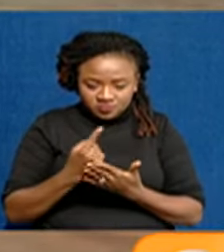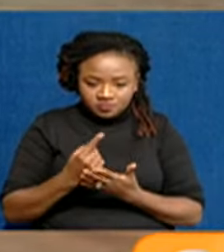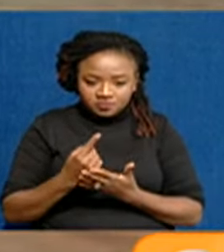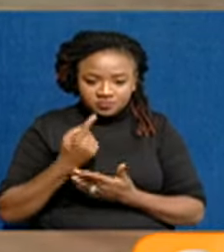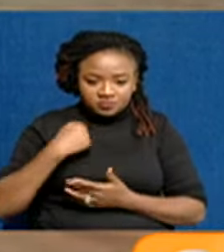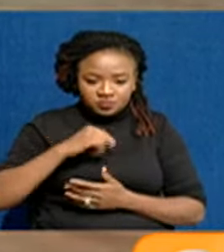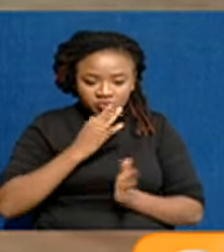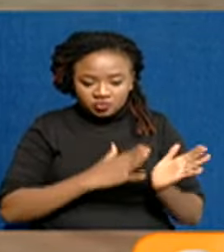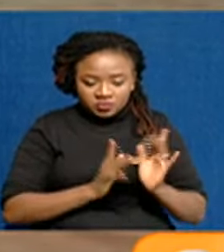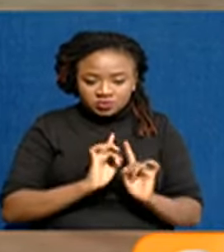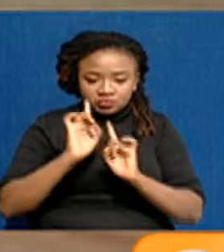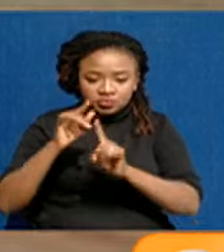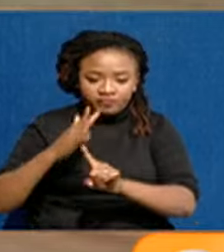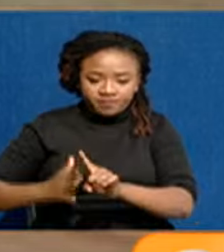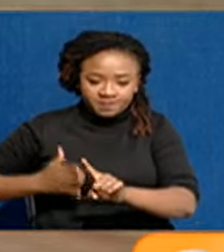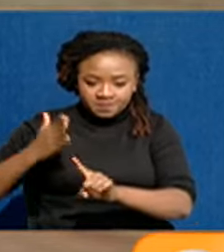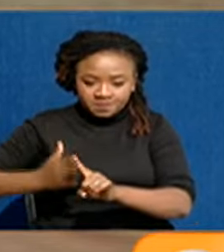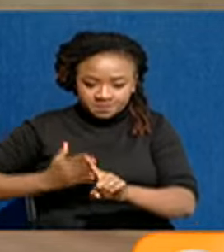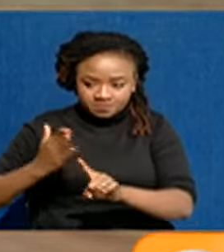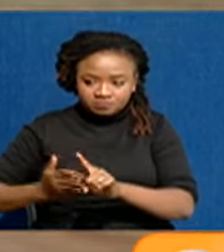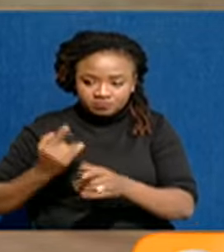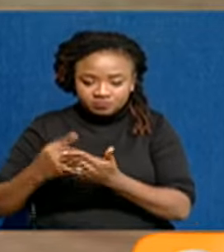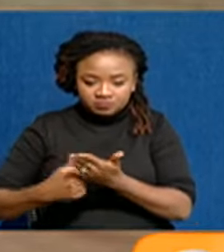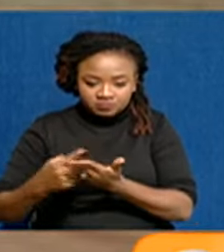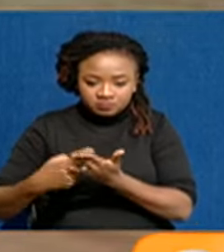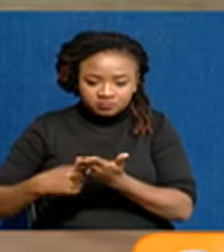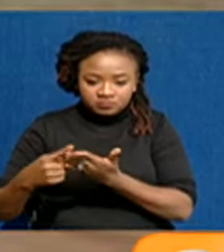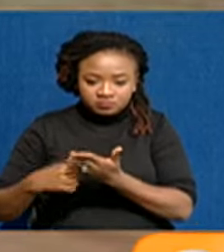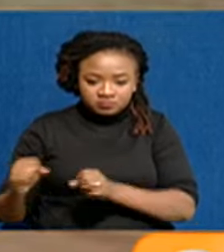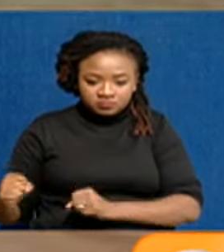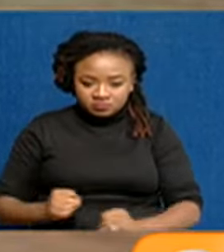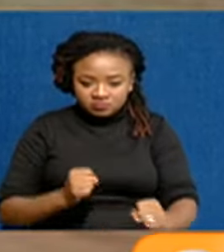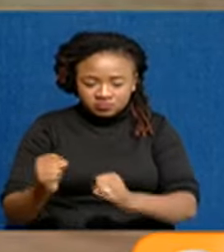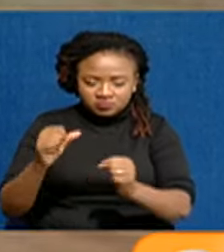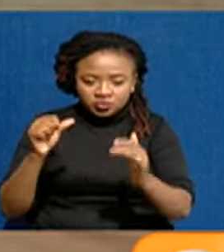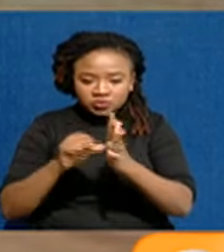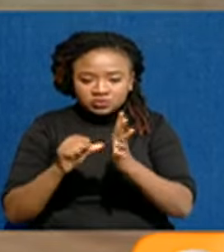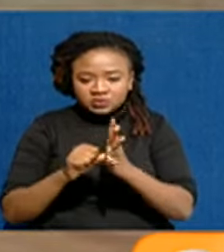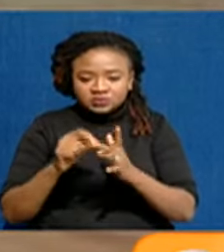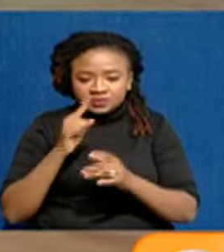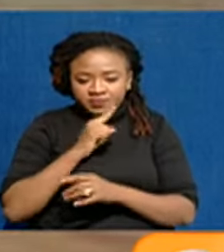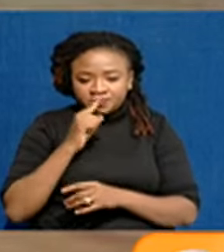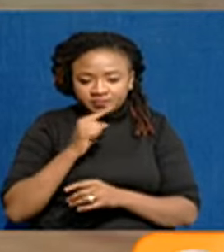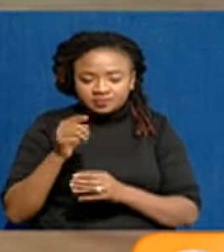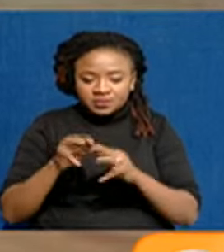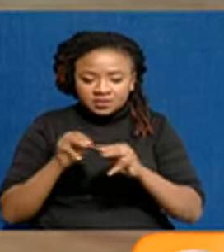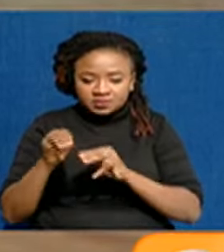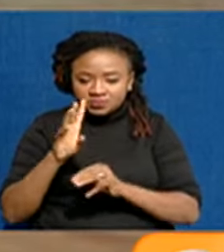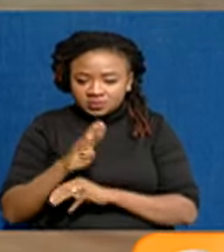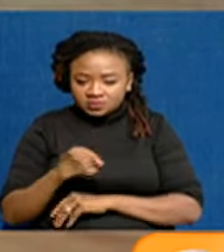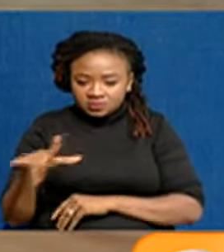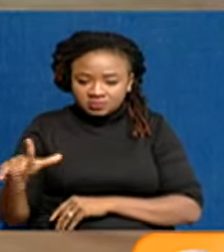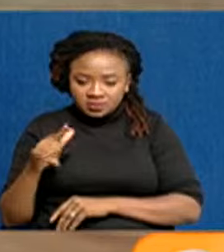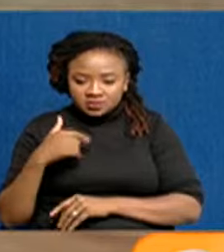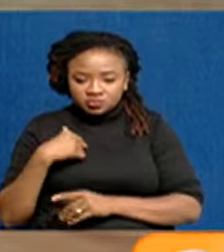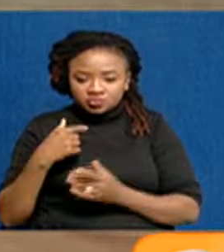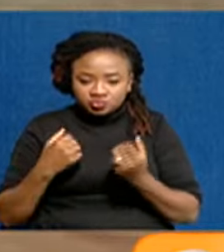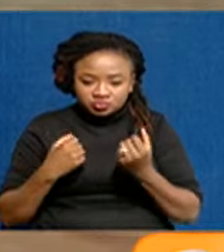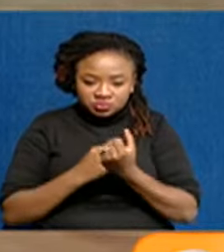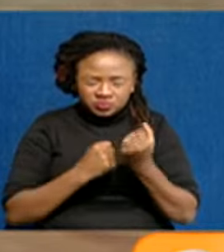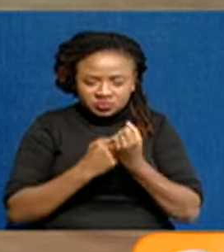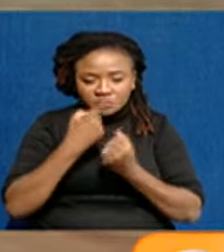in Naivasha doing the disaster risk management strategy for the disaster risk management bill to just push those. So policies that